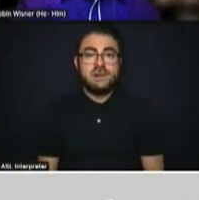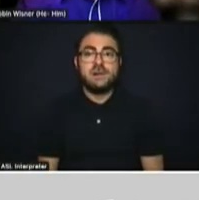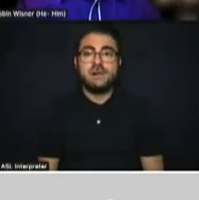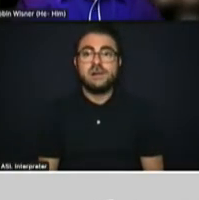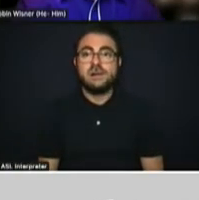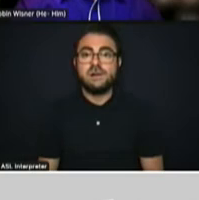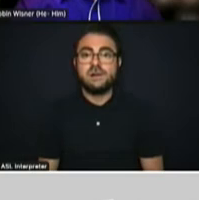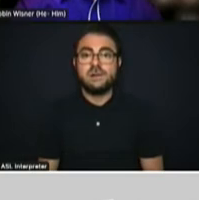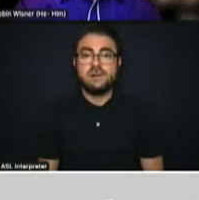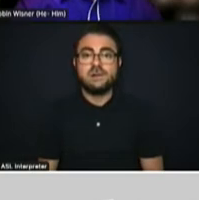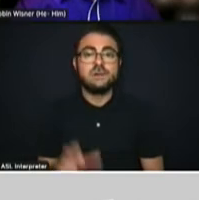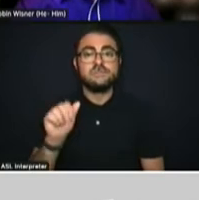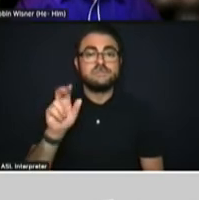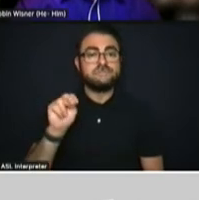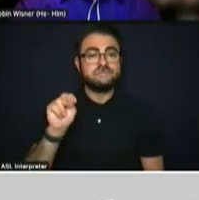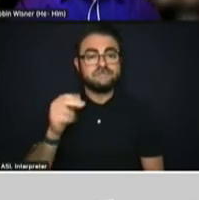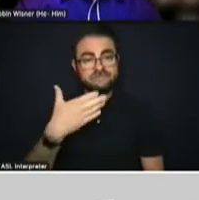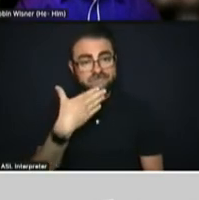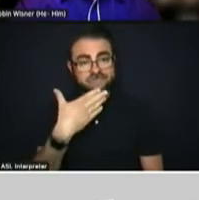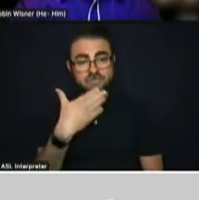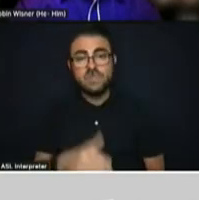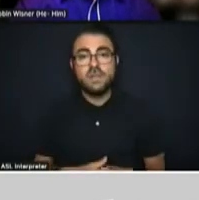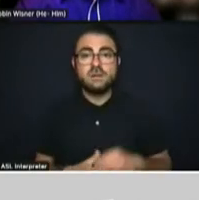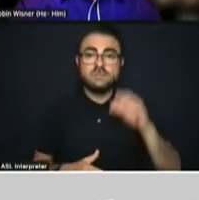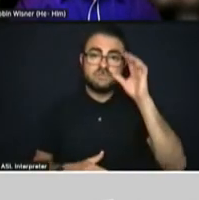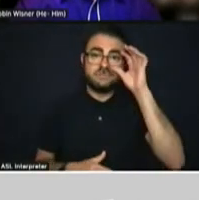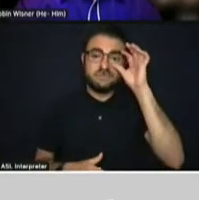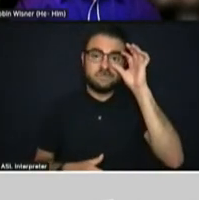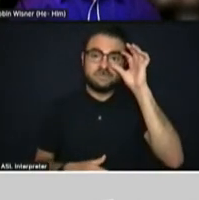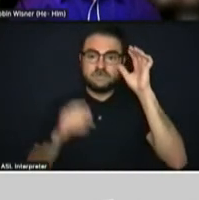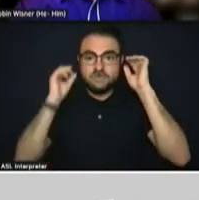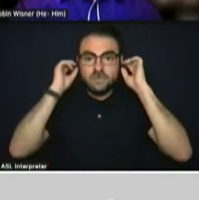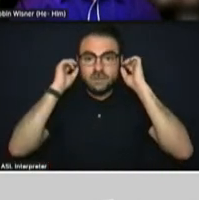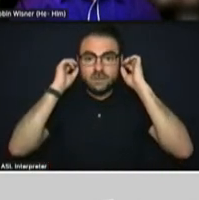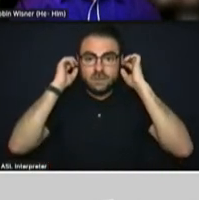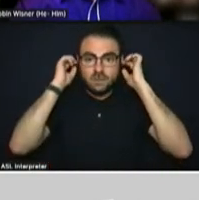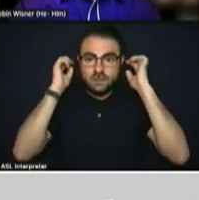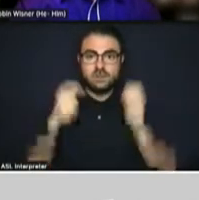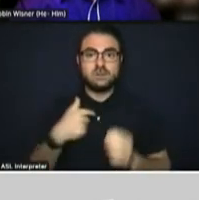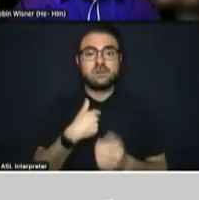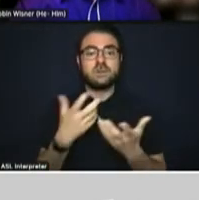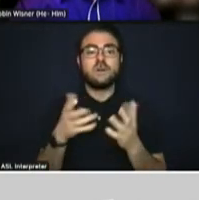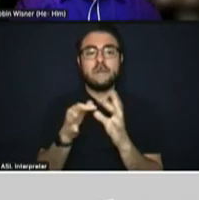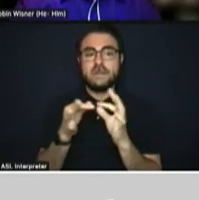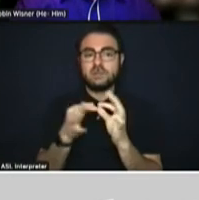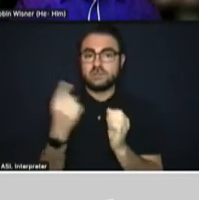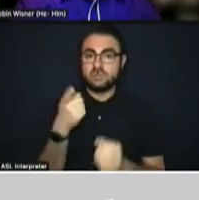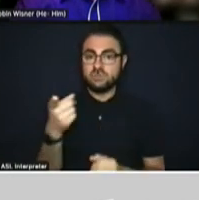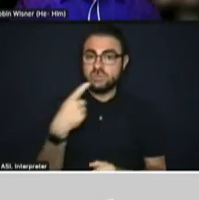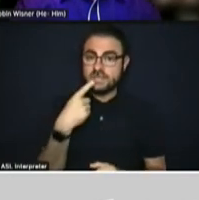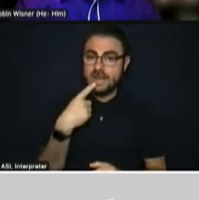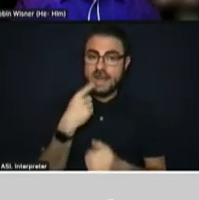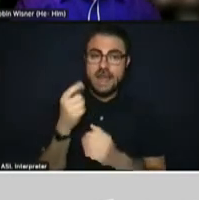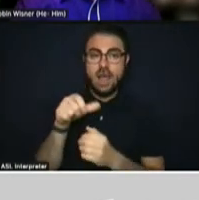Thank you. I just wanted to bring up something that you said at the beginning, that an outside agency